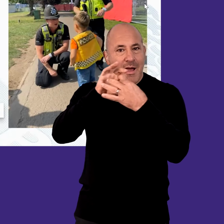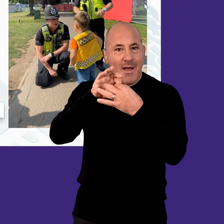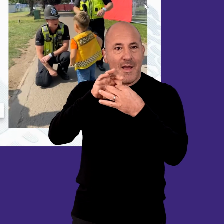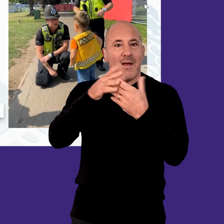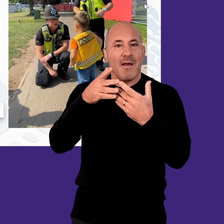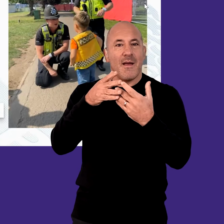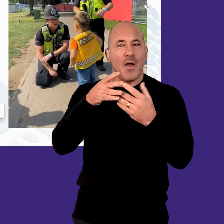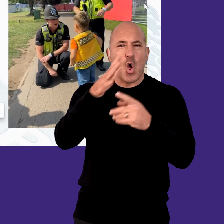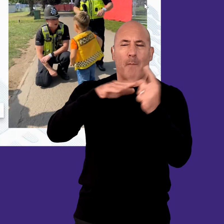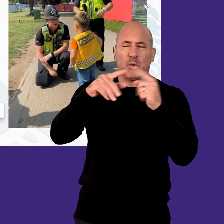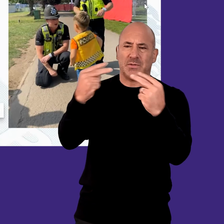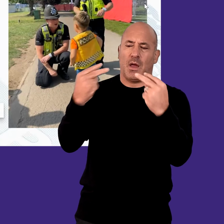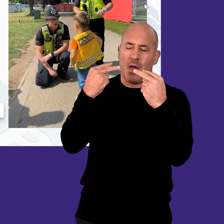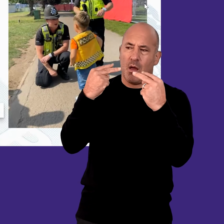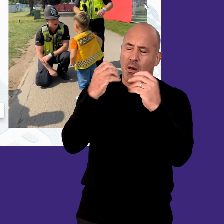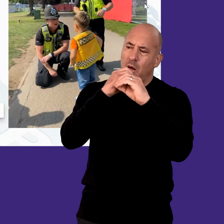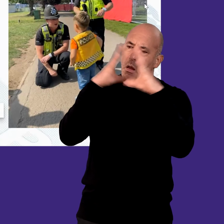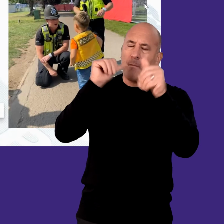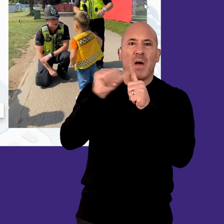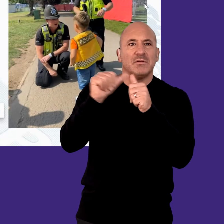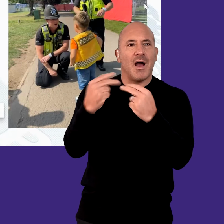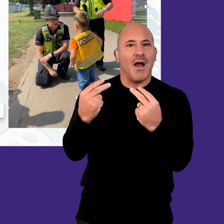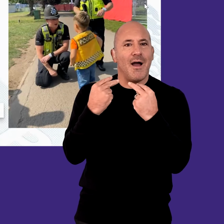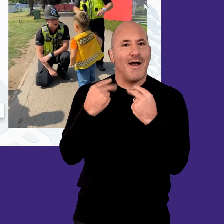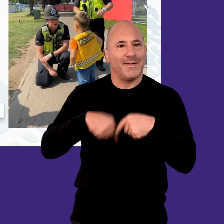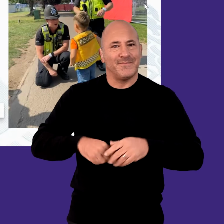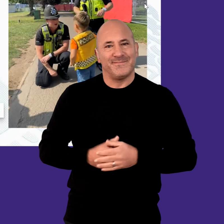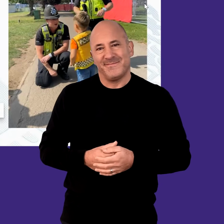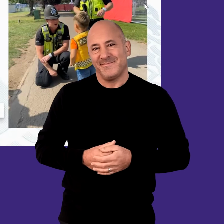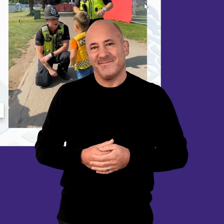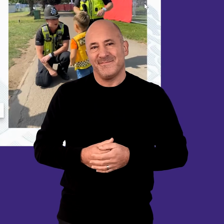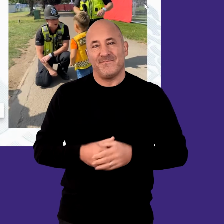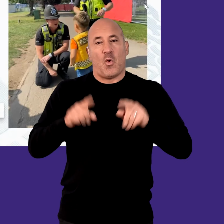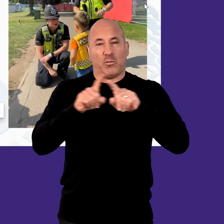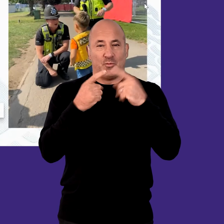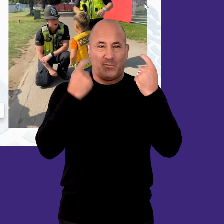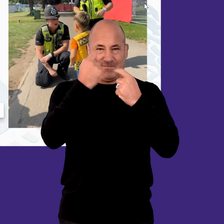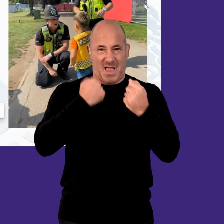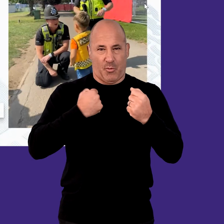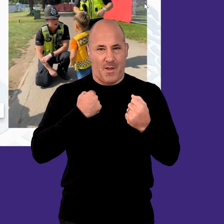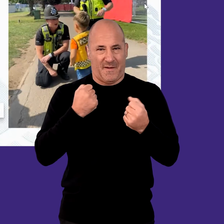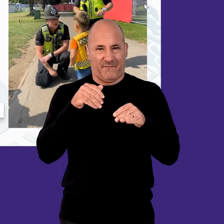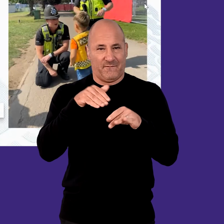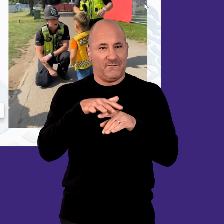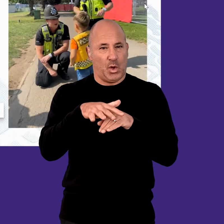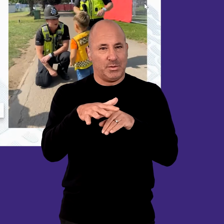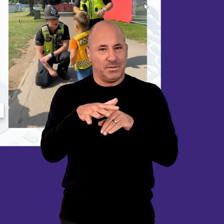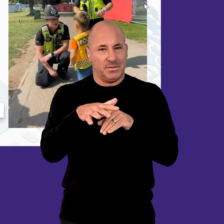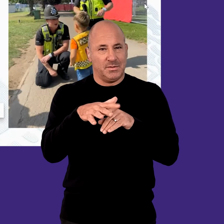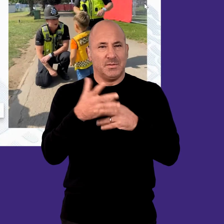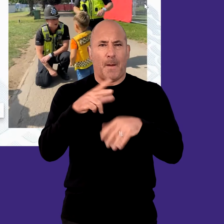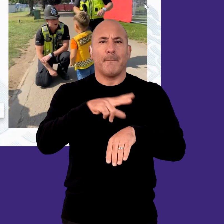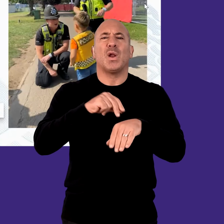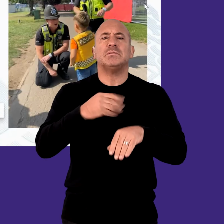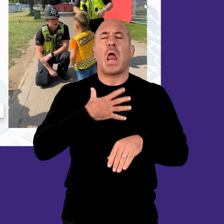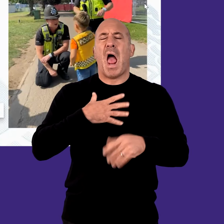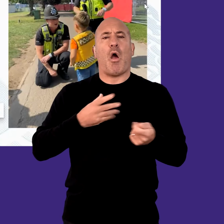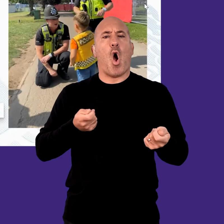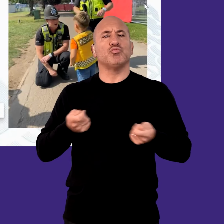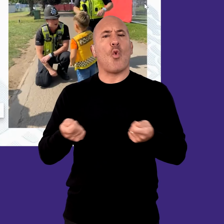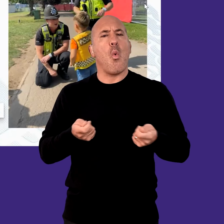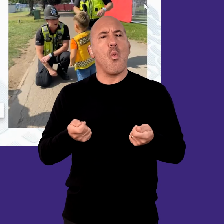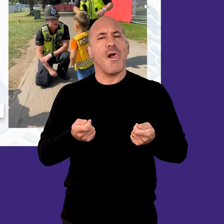to have more positive relationships, helped us to change perceptions with these communities. Also considering the remit of our influence